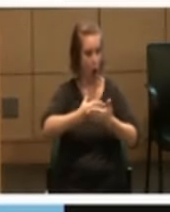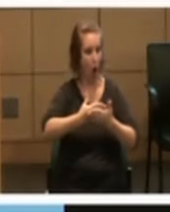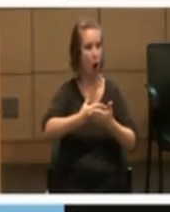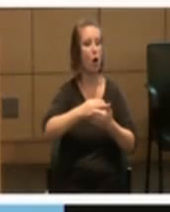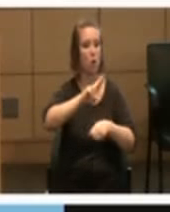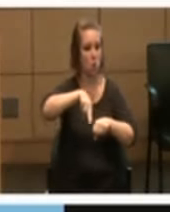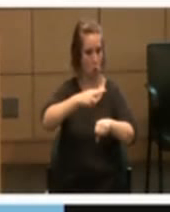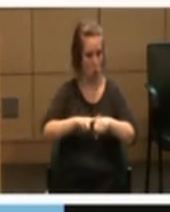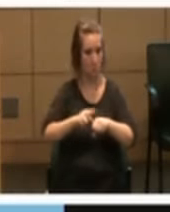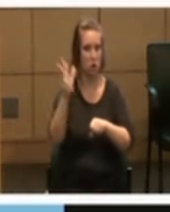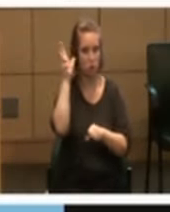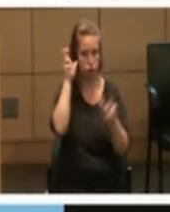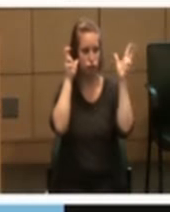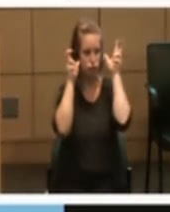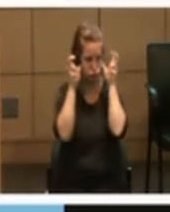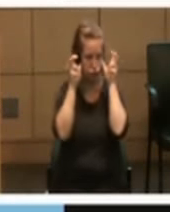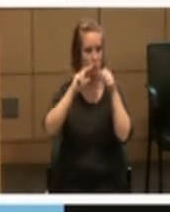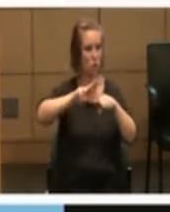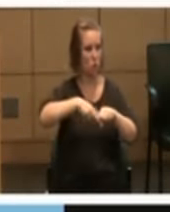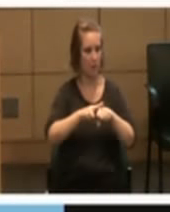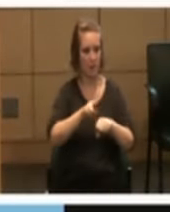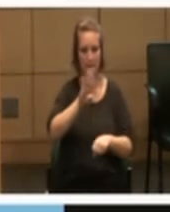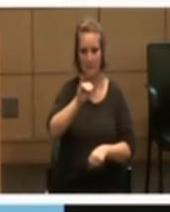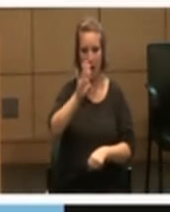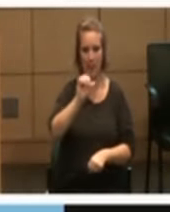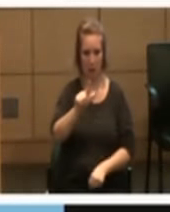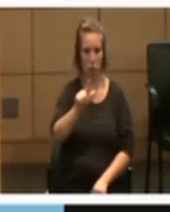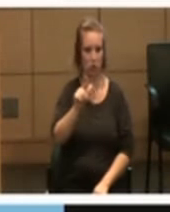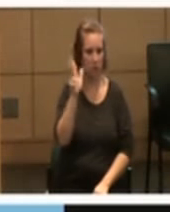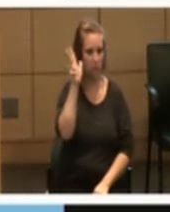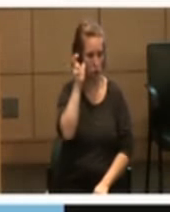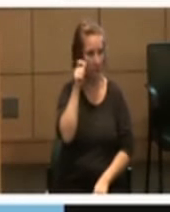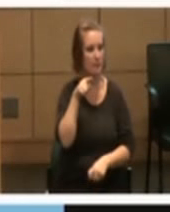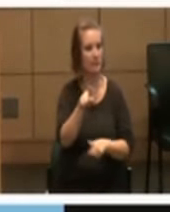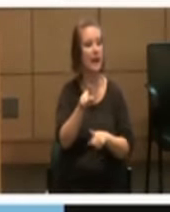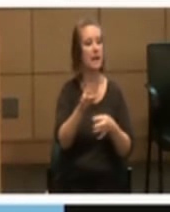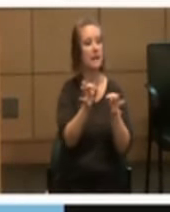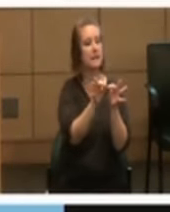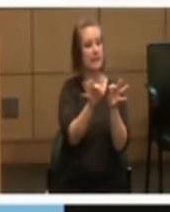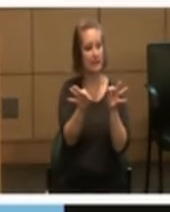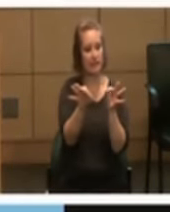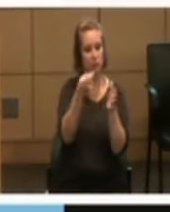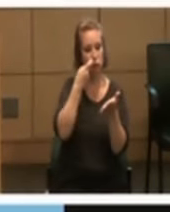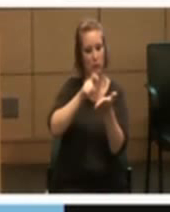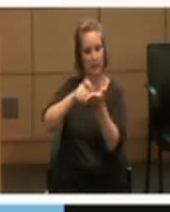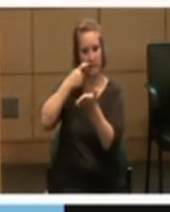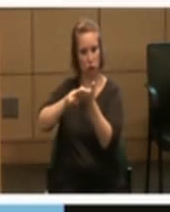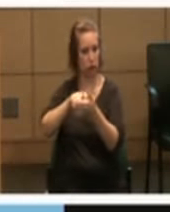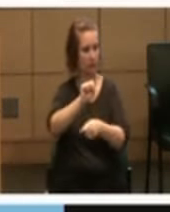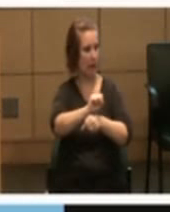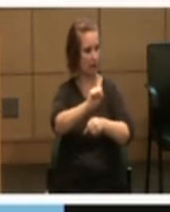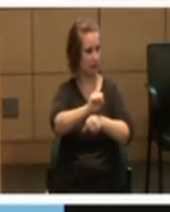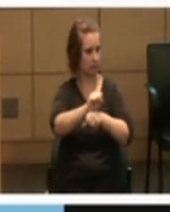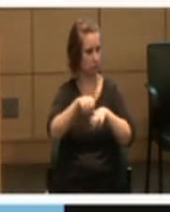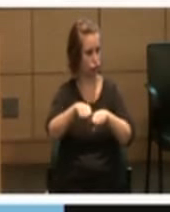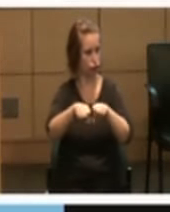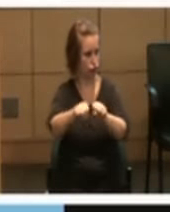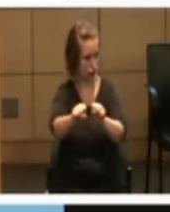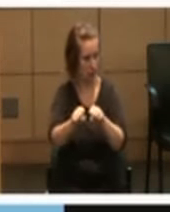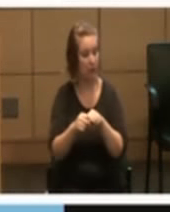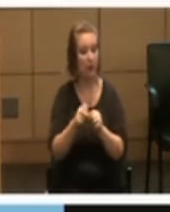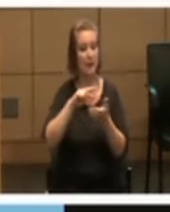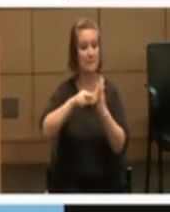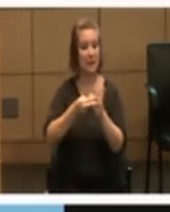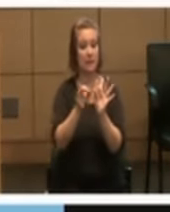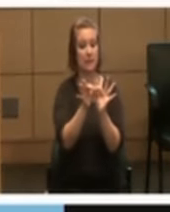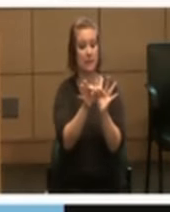bilaterally. And they completed a sentence recognition task. So what that involves is a sentence